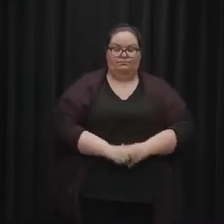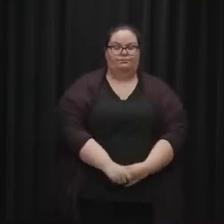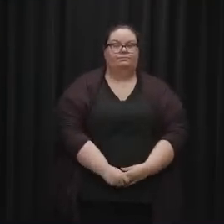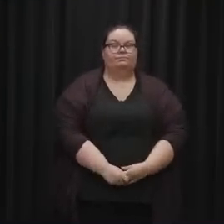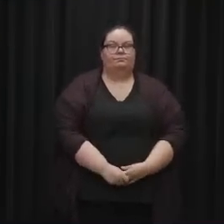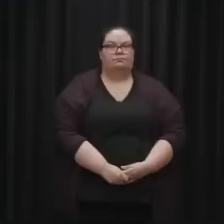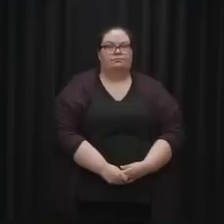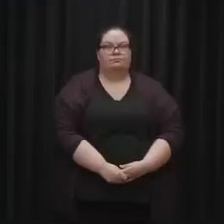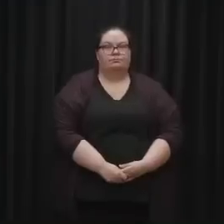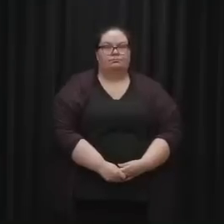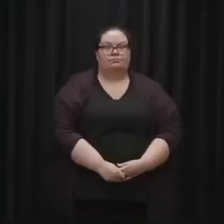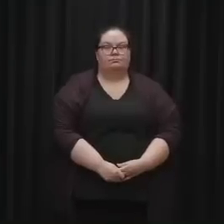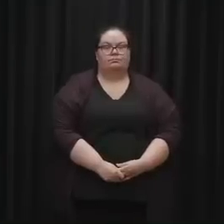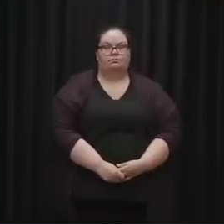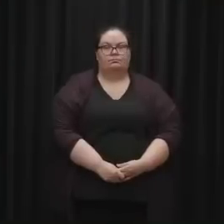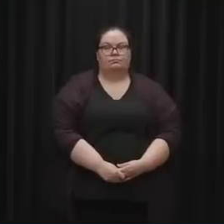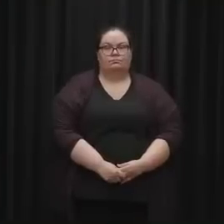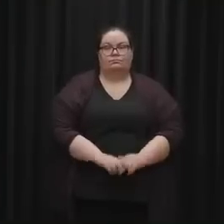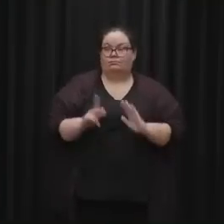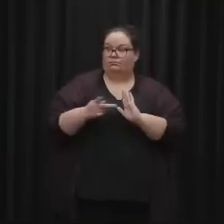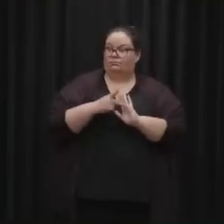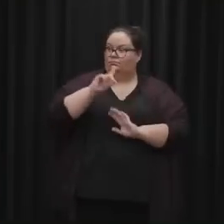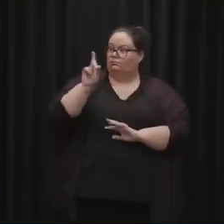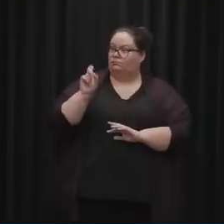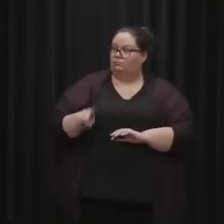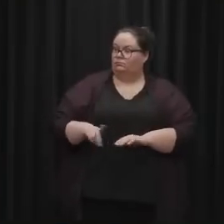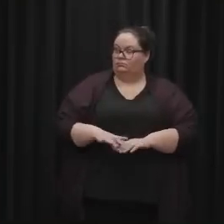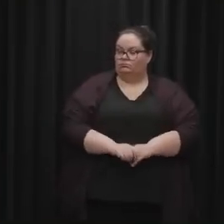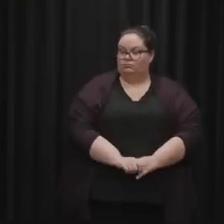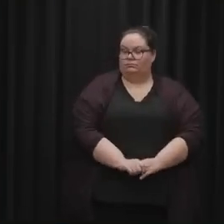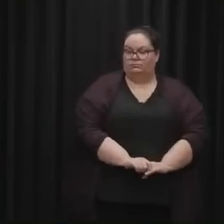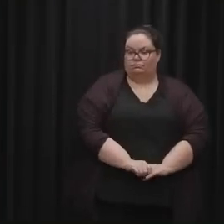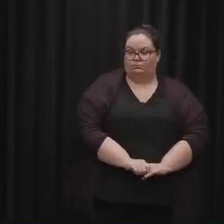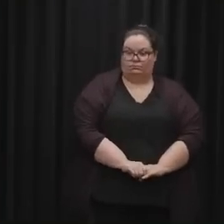Cam- And did you follow?